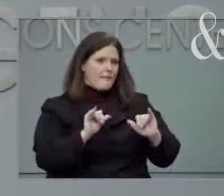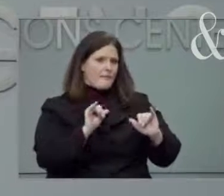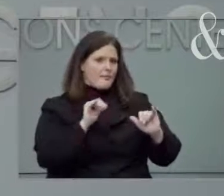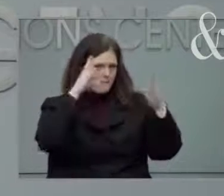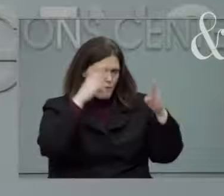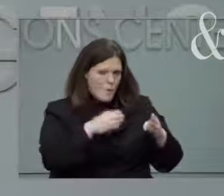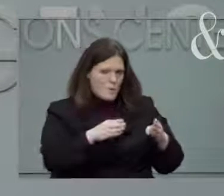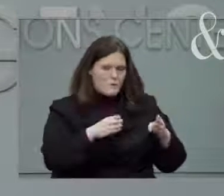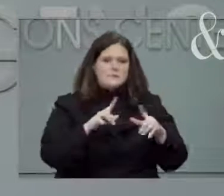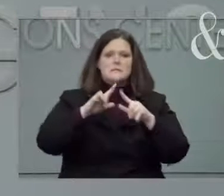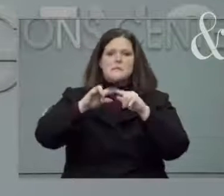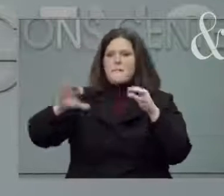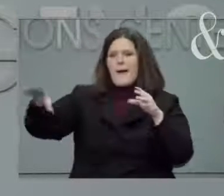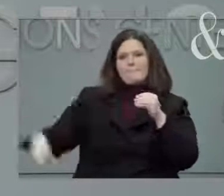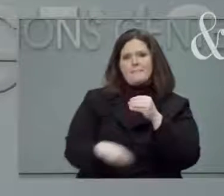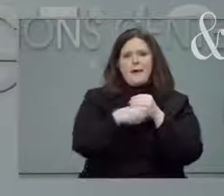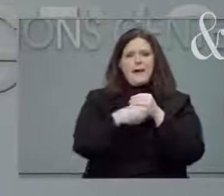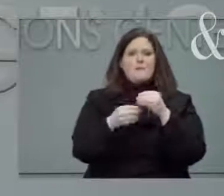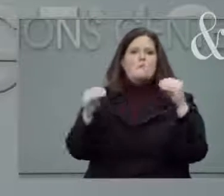Tina, you had a follow-up?